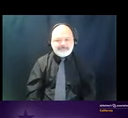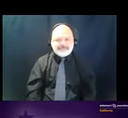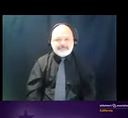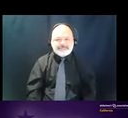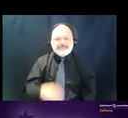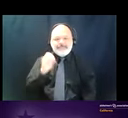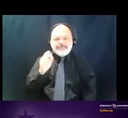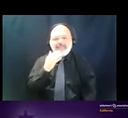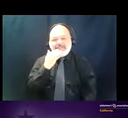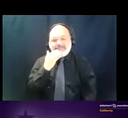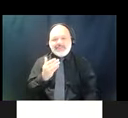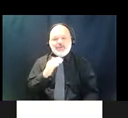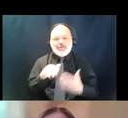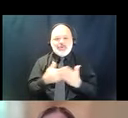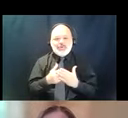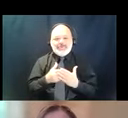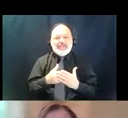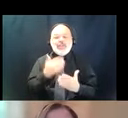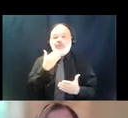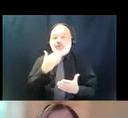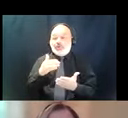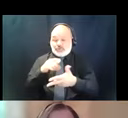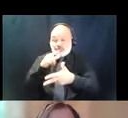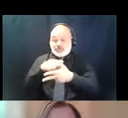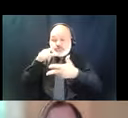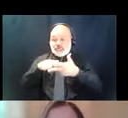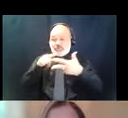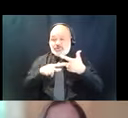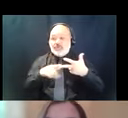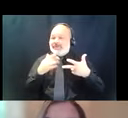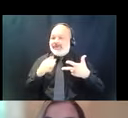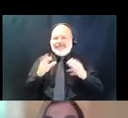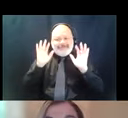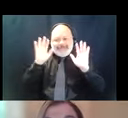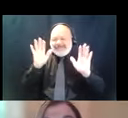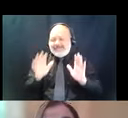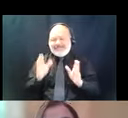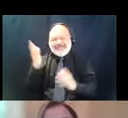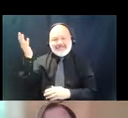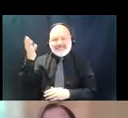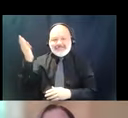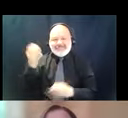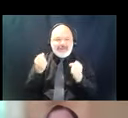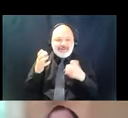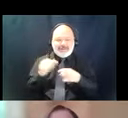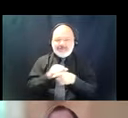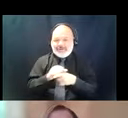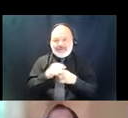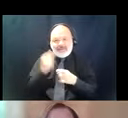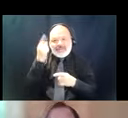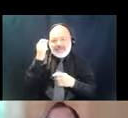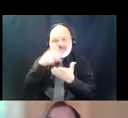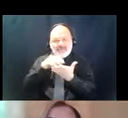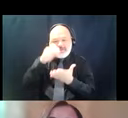Well, thank you all so much, Dr. Reynoso, Ana Carlos. That was a fantastic presentation with lots of practical takeaways that I hope our